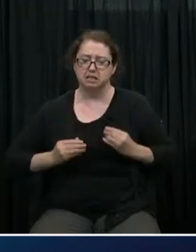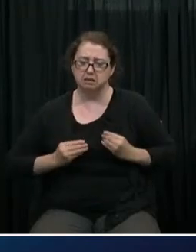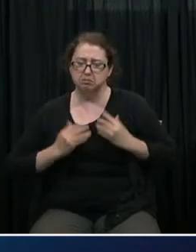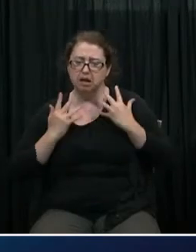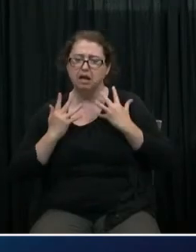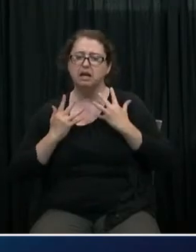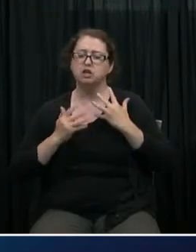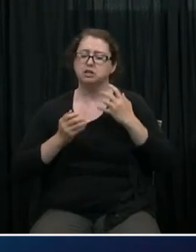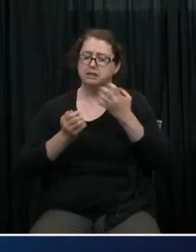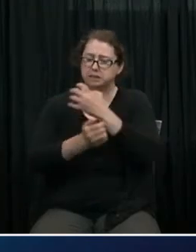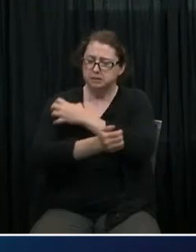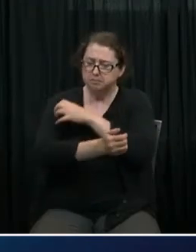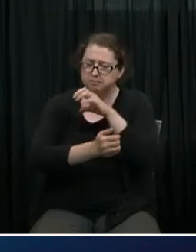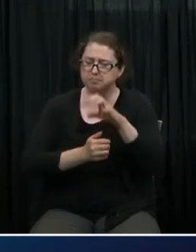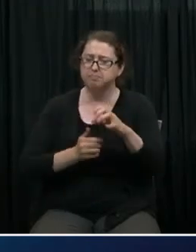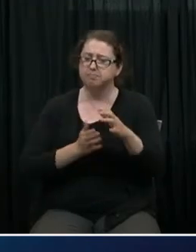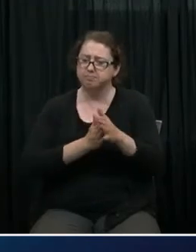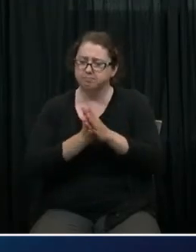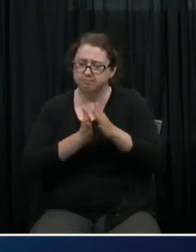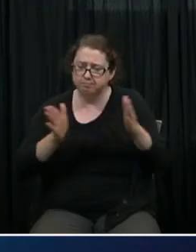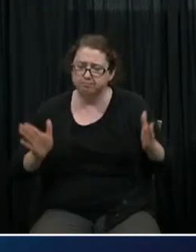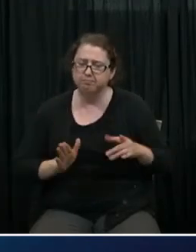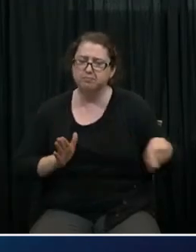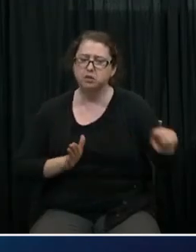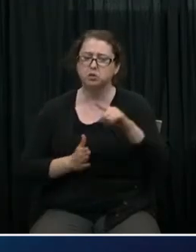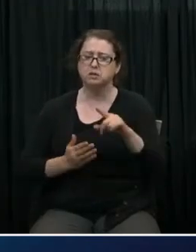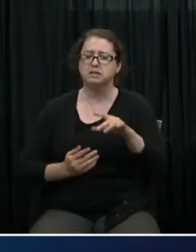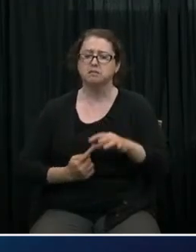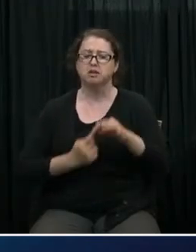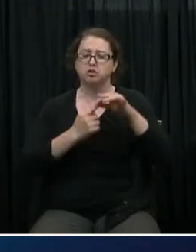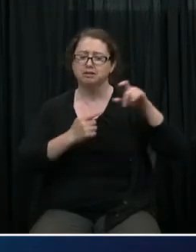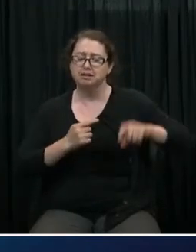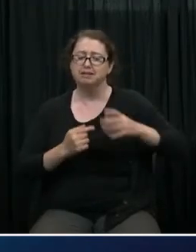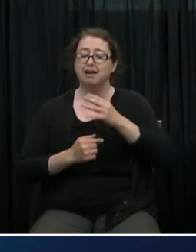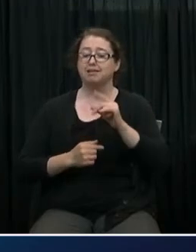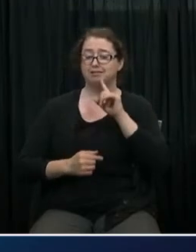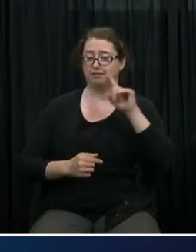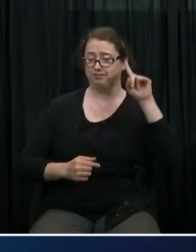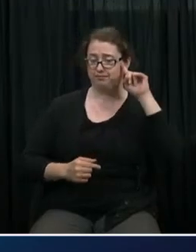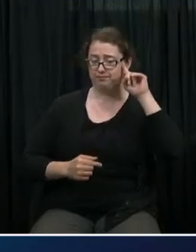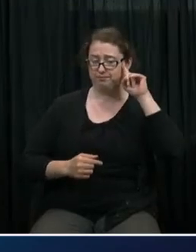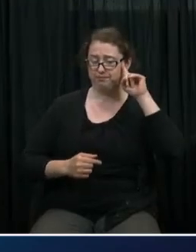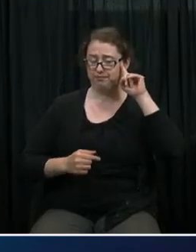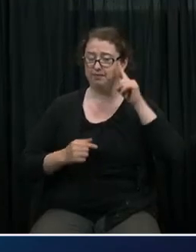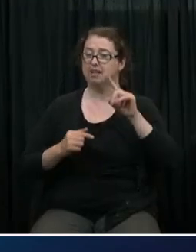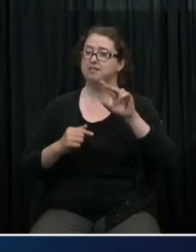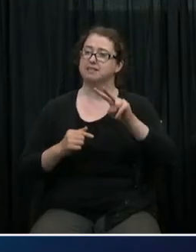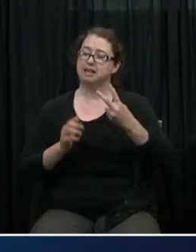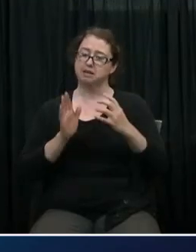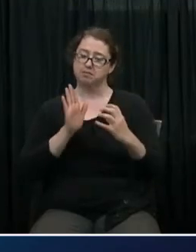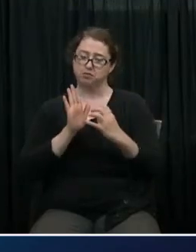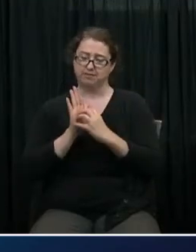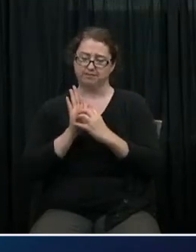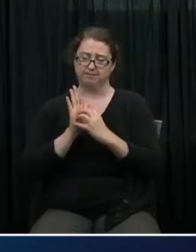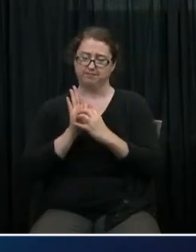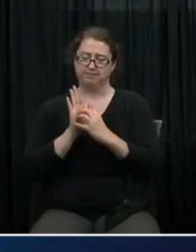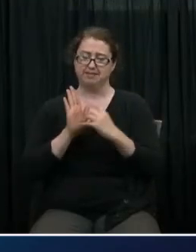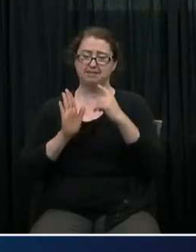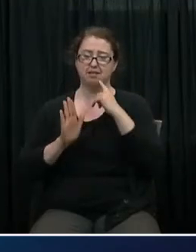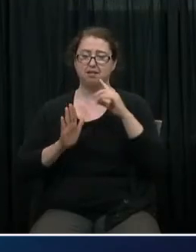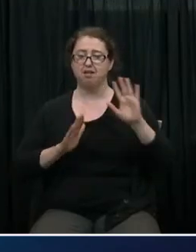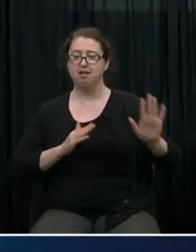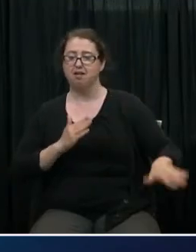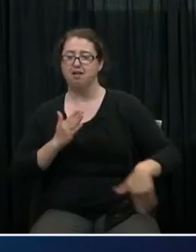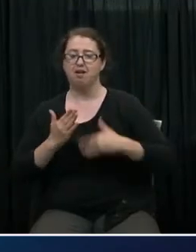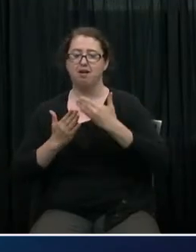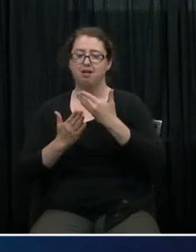and mobilize those with special needs and those who are deaf. On the second paragraph, you see all are in search